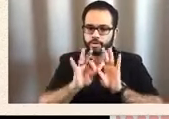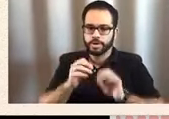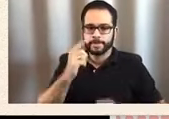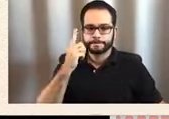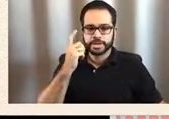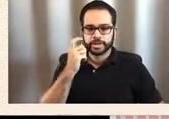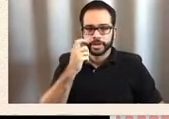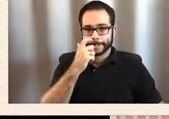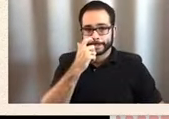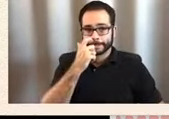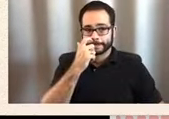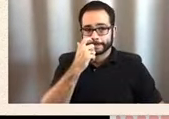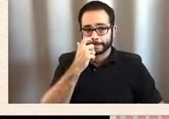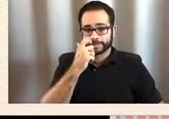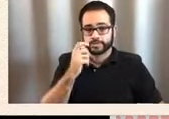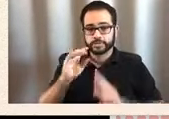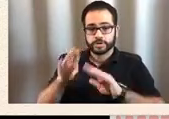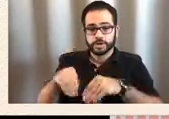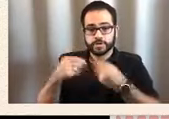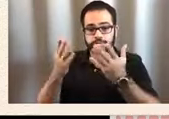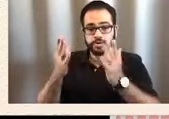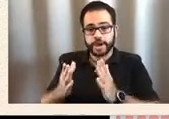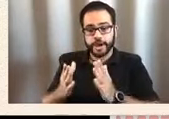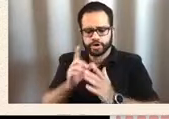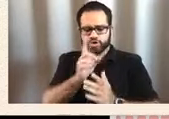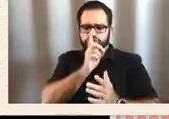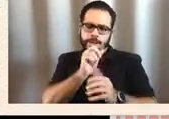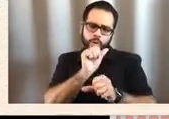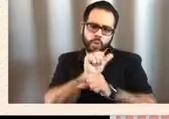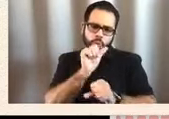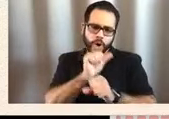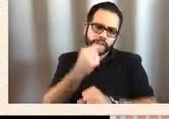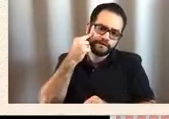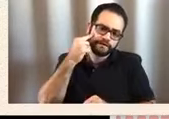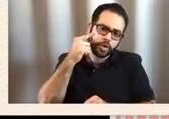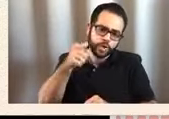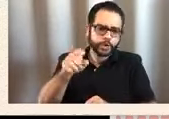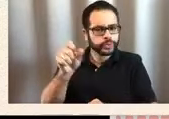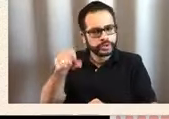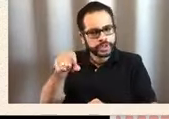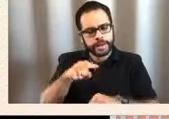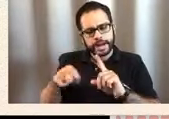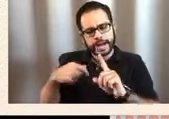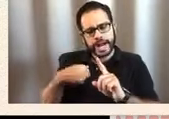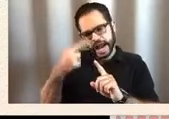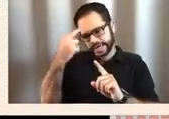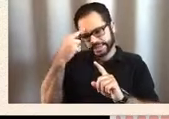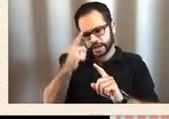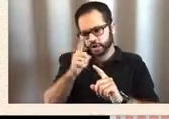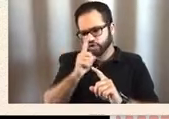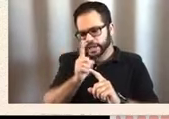while the provider is working for you, I think you should be working as a team with them.